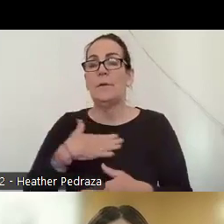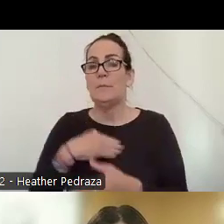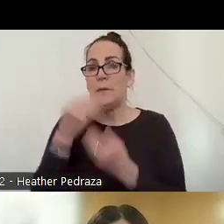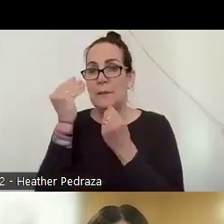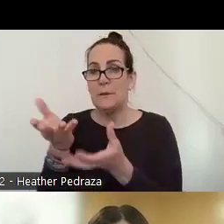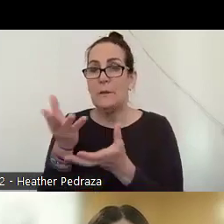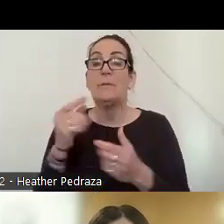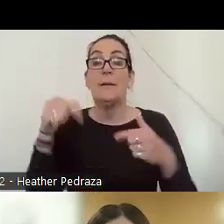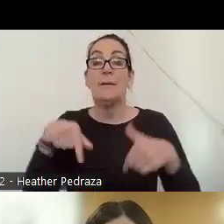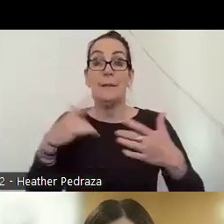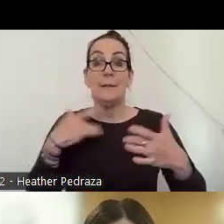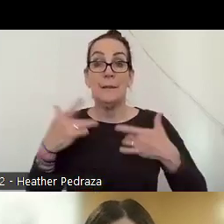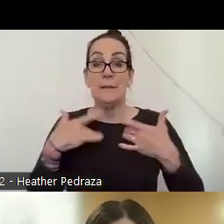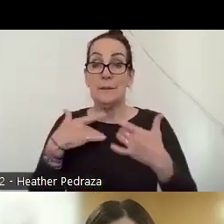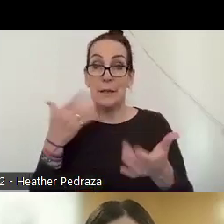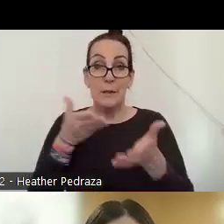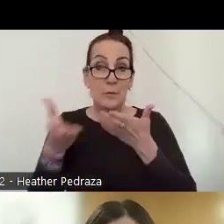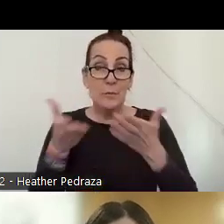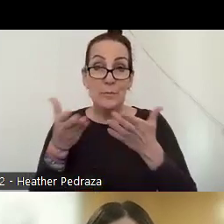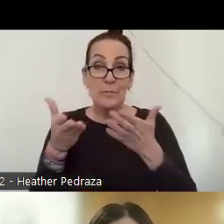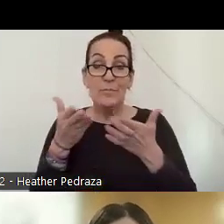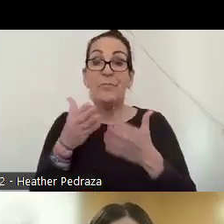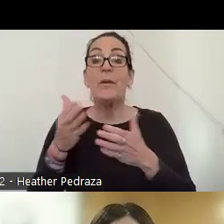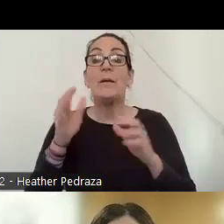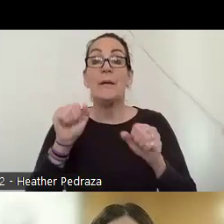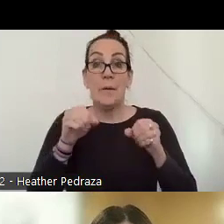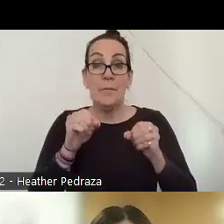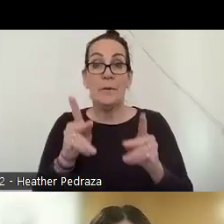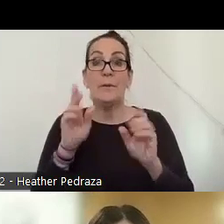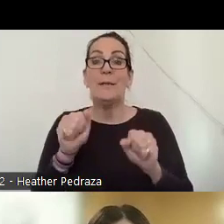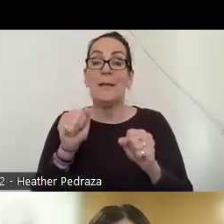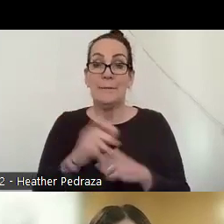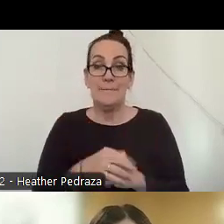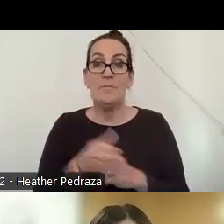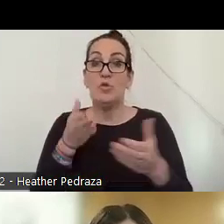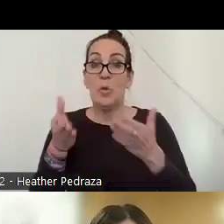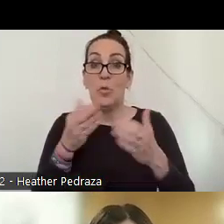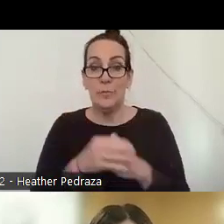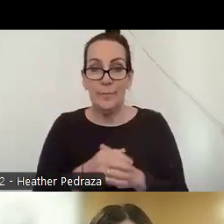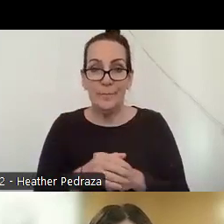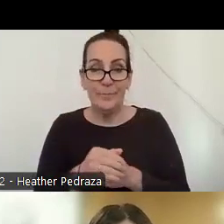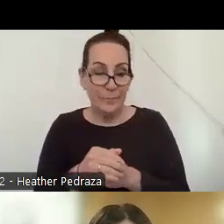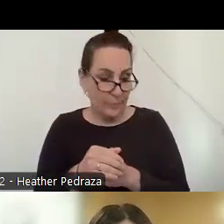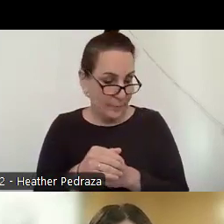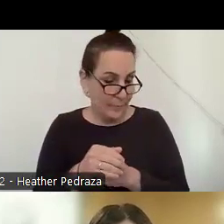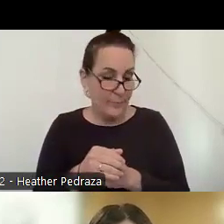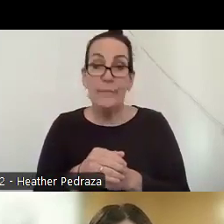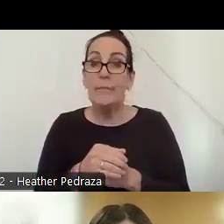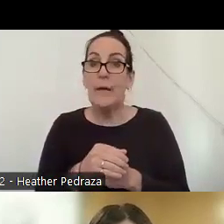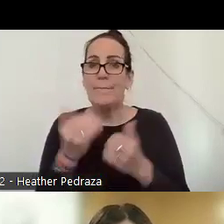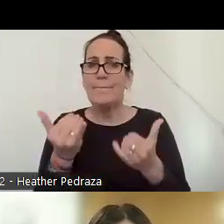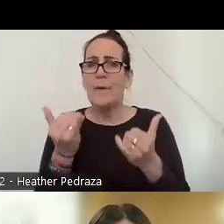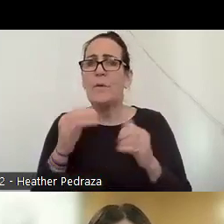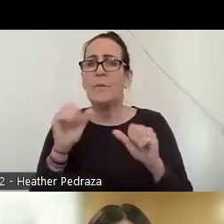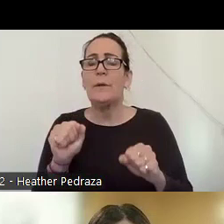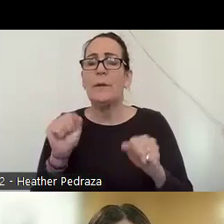exciting opportunity to serve with us. So with that, we can go to the next